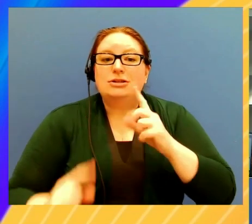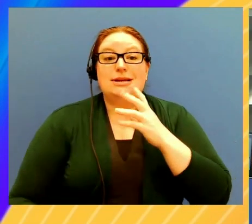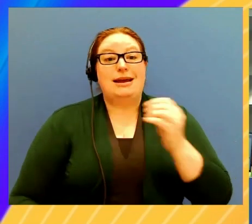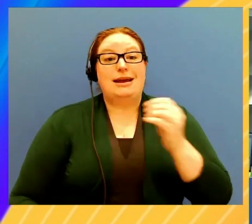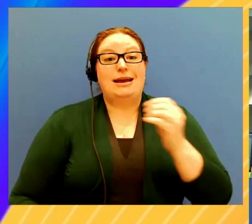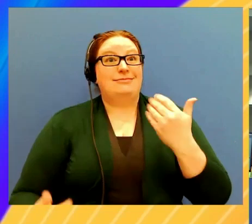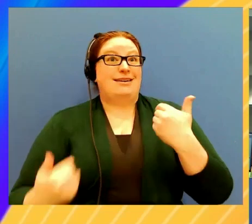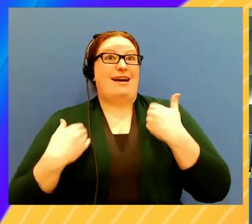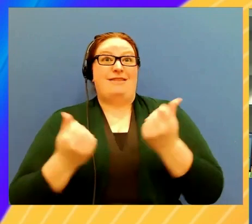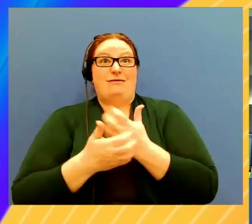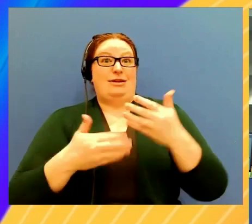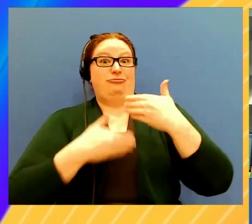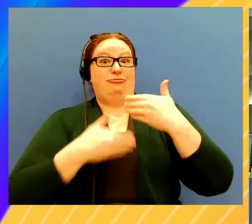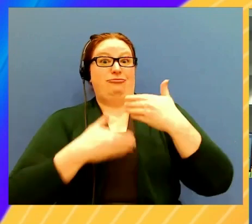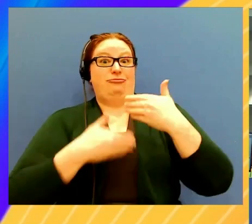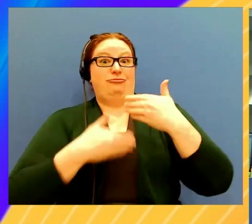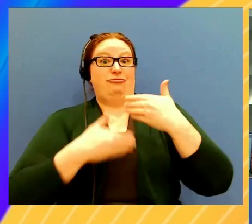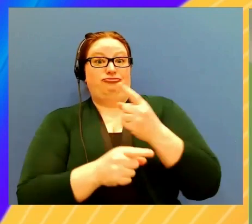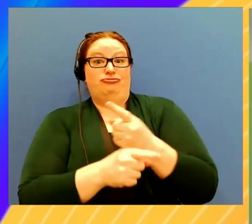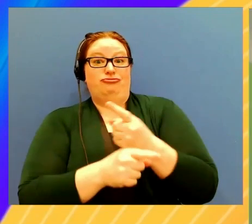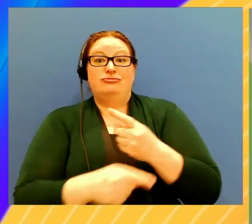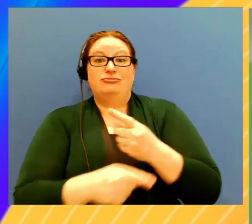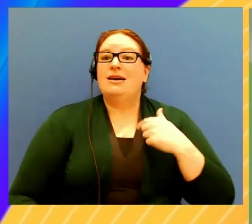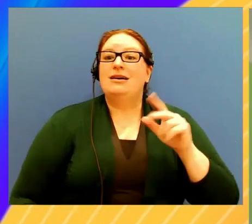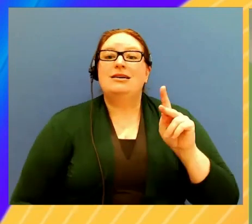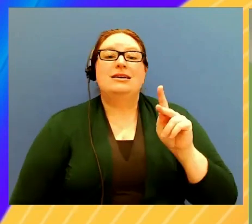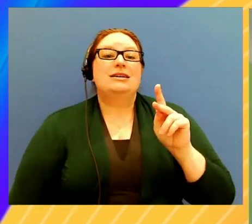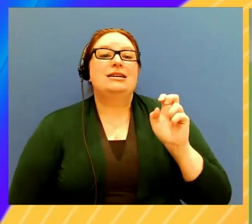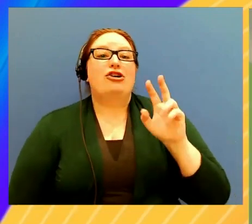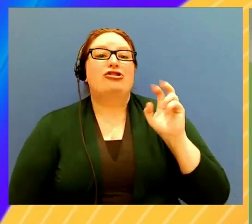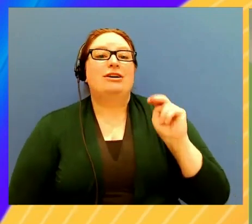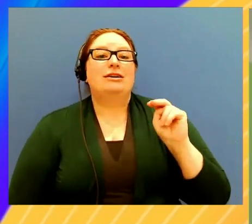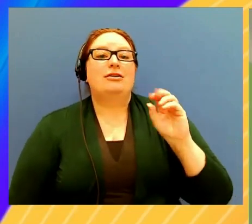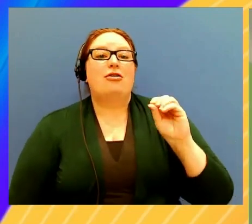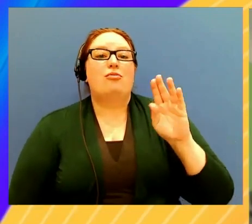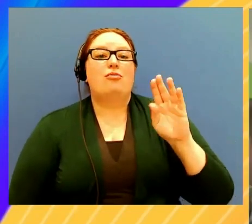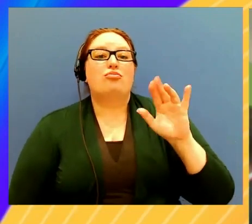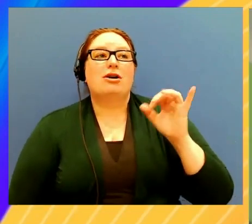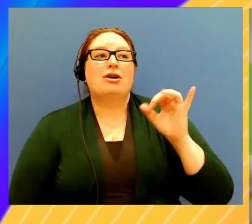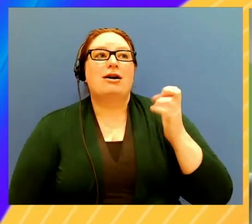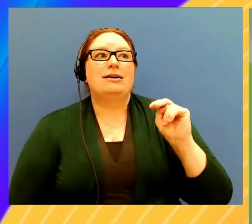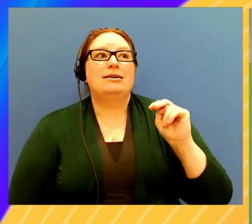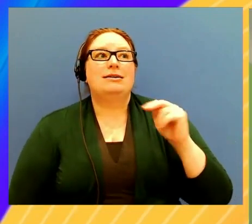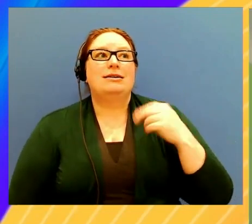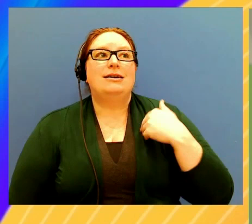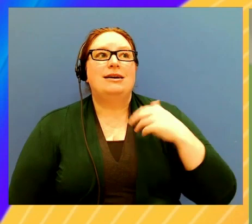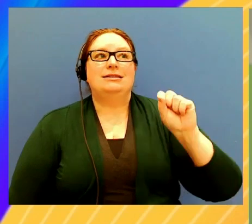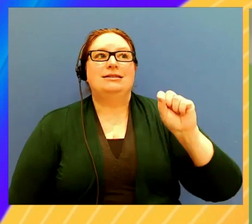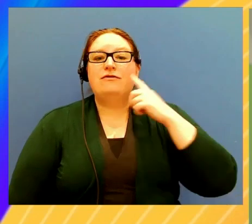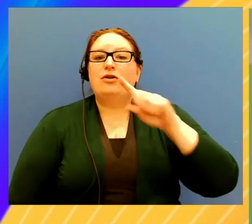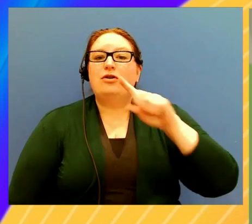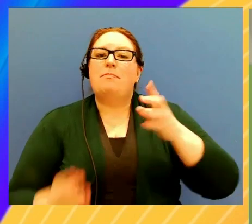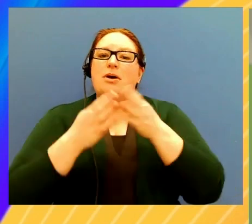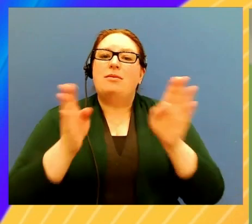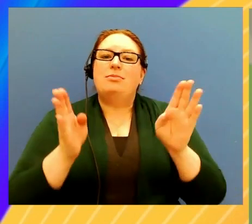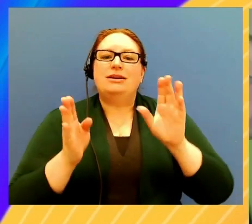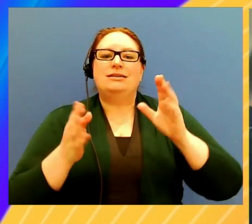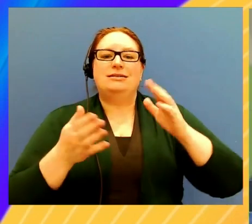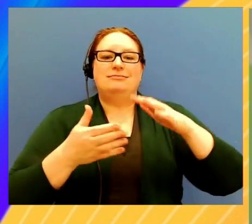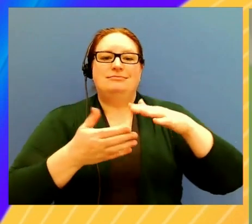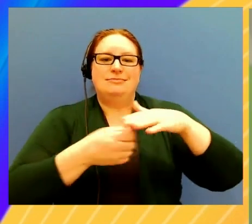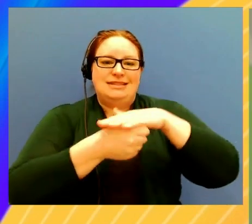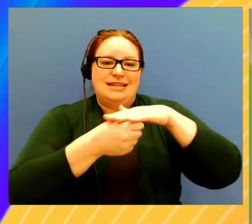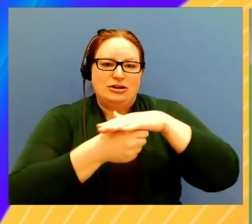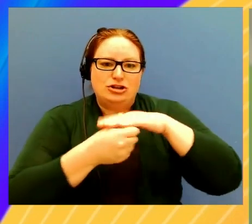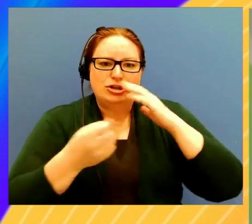right way. Awesome, great. And I'm Curran O'Brien. I'm our senior manager for public sector migrations. I'm here to just chat a bit with Garrett as well